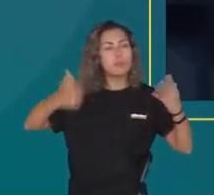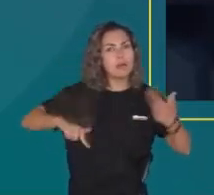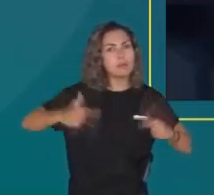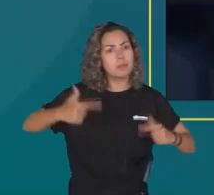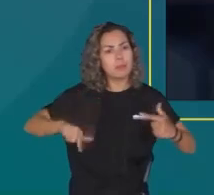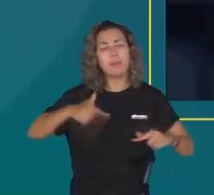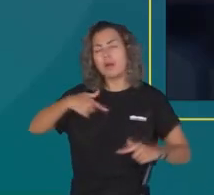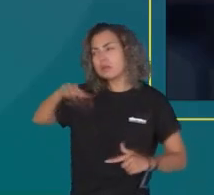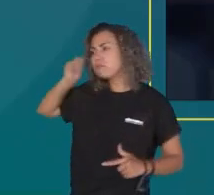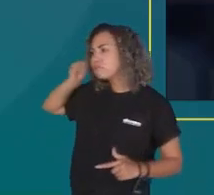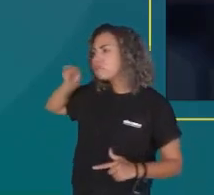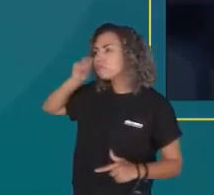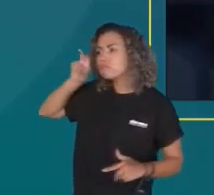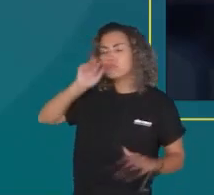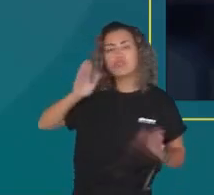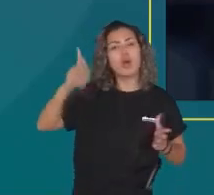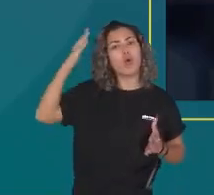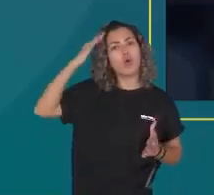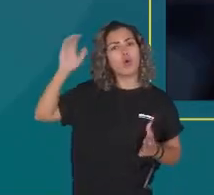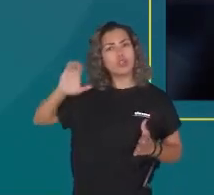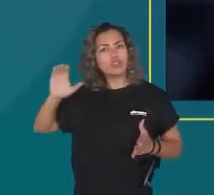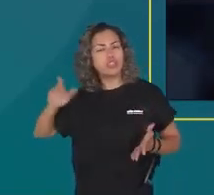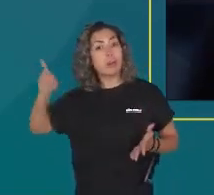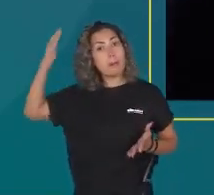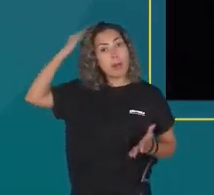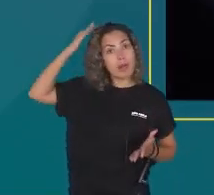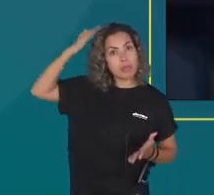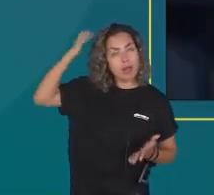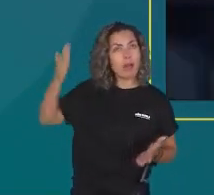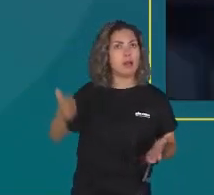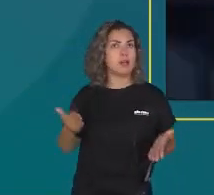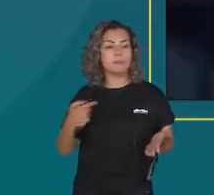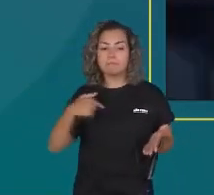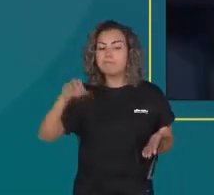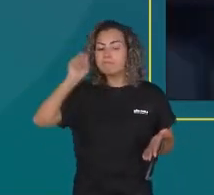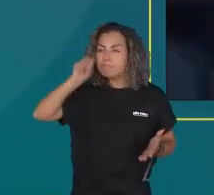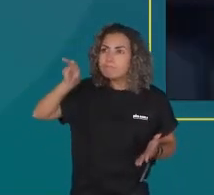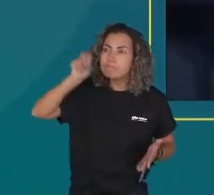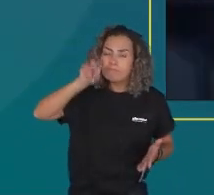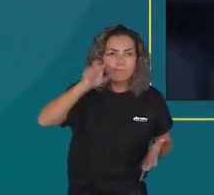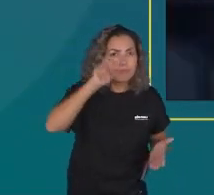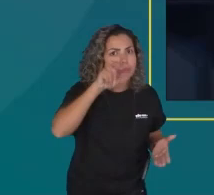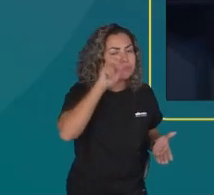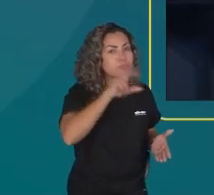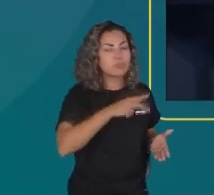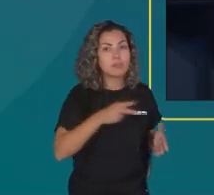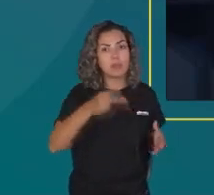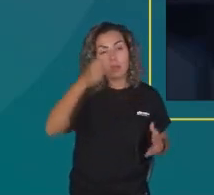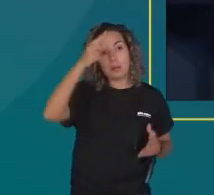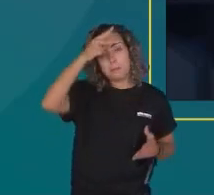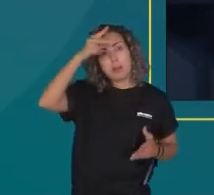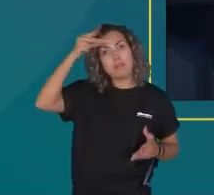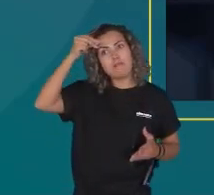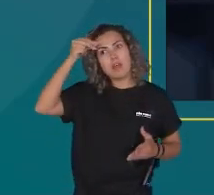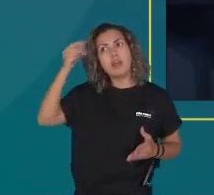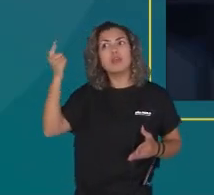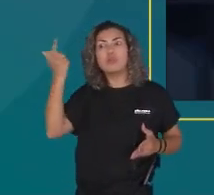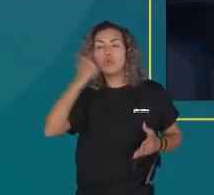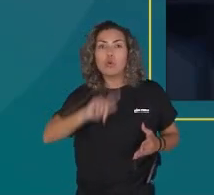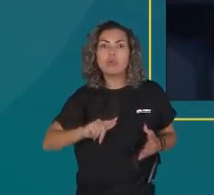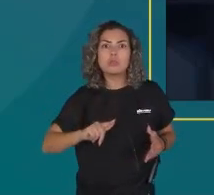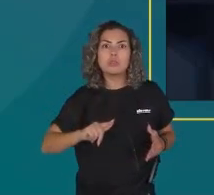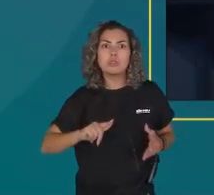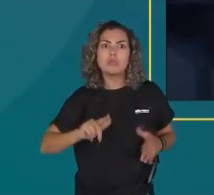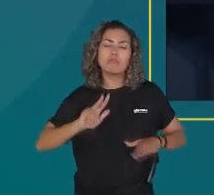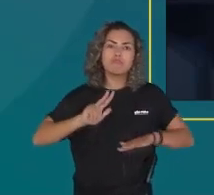Paraná, national government. You know, we see mayors moving up to national government, but we also see the other side